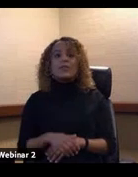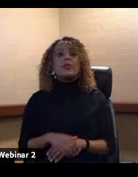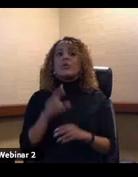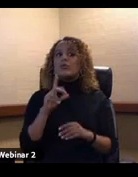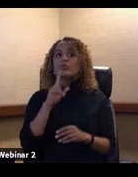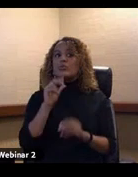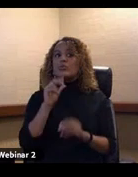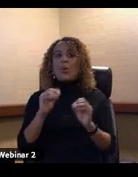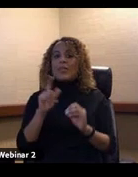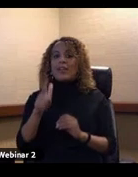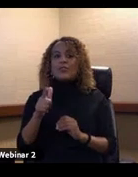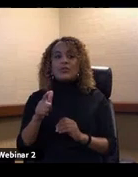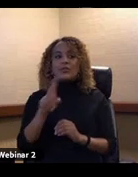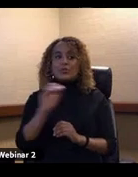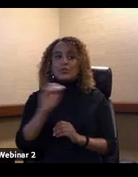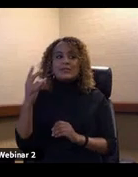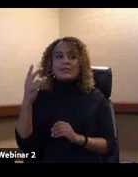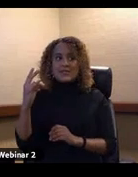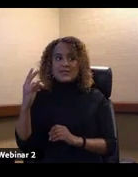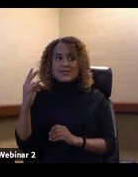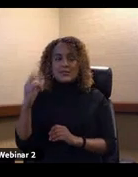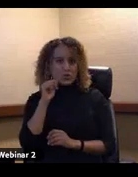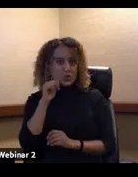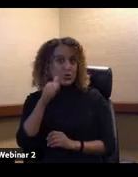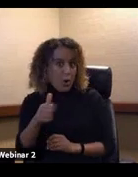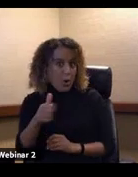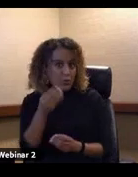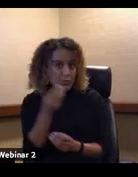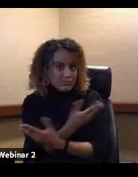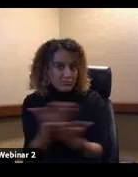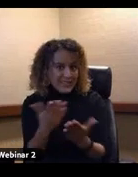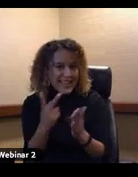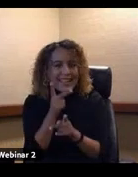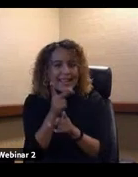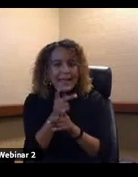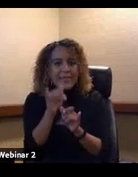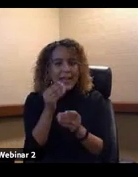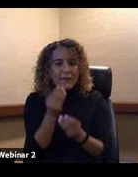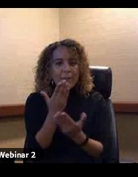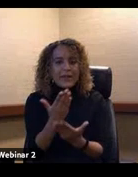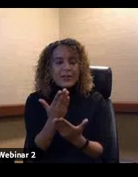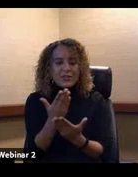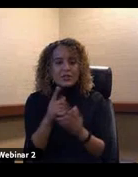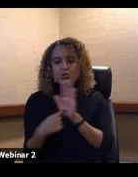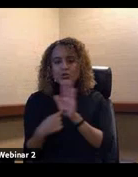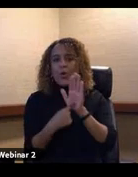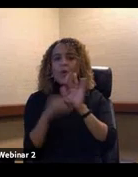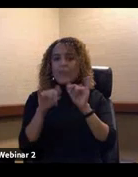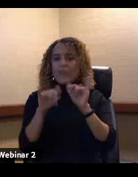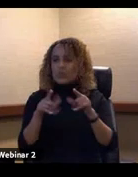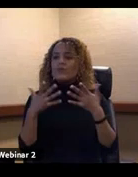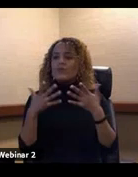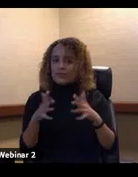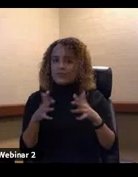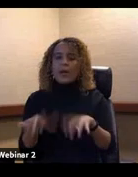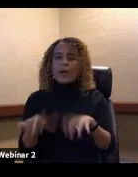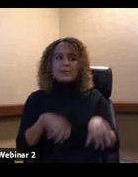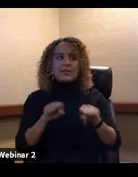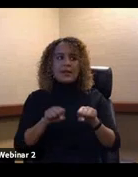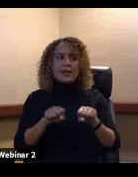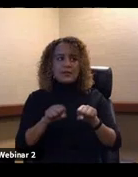later than January 17th, which is tomorrow. So keep that documentation showing you've obtained a DUNS number